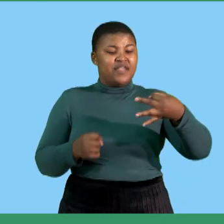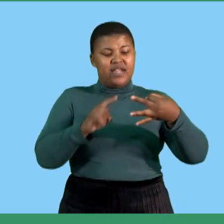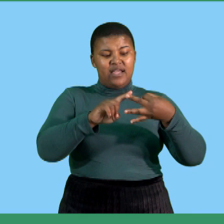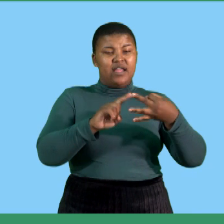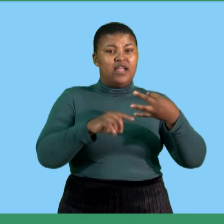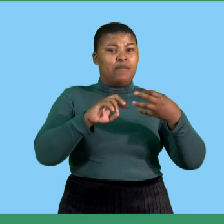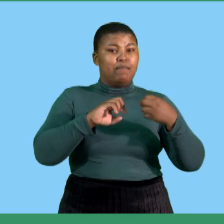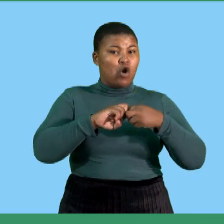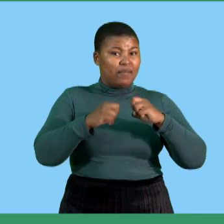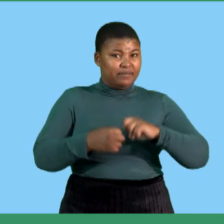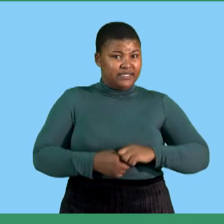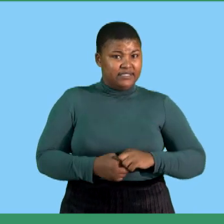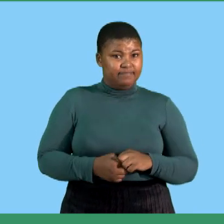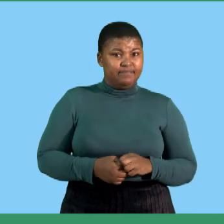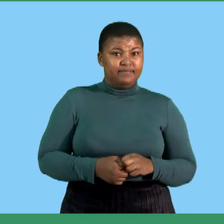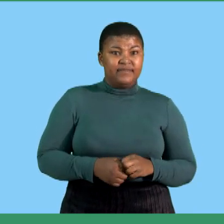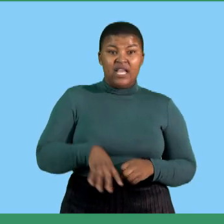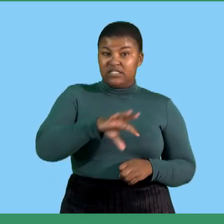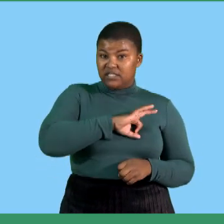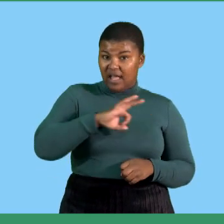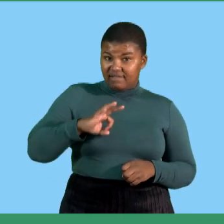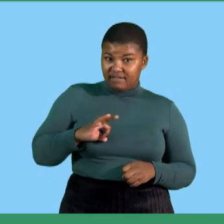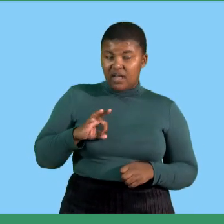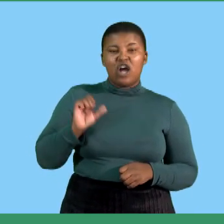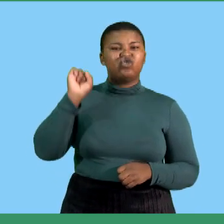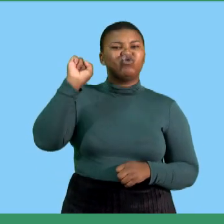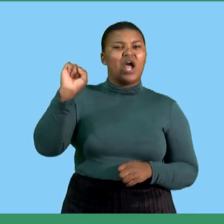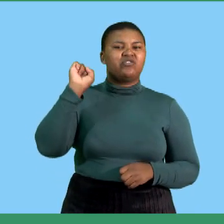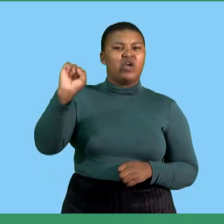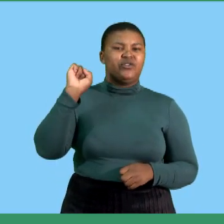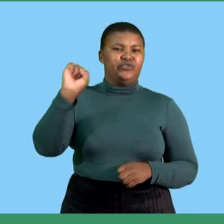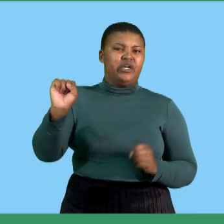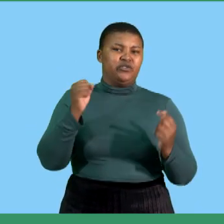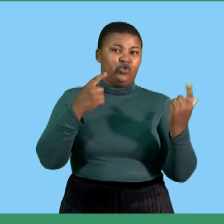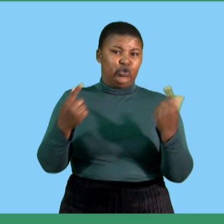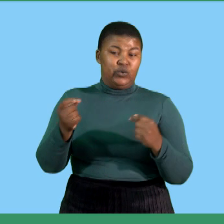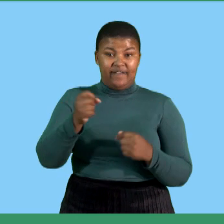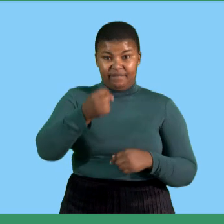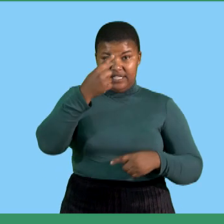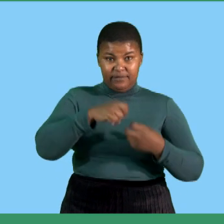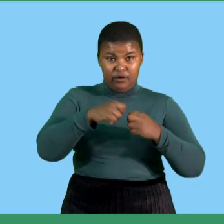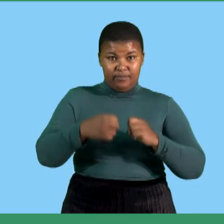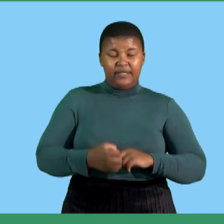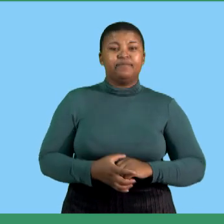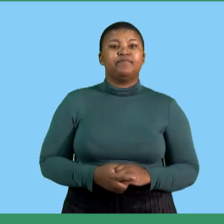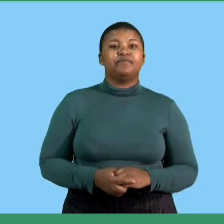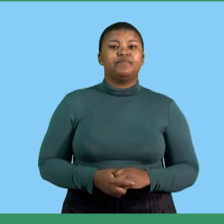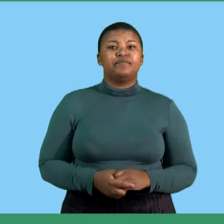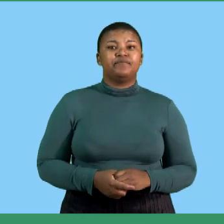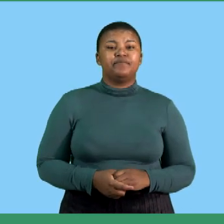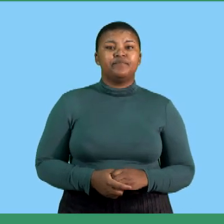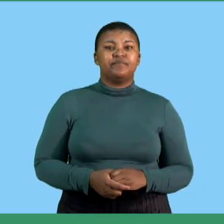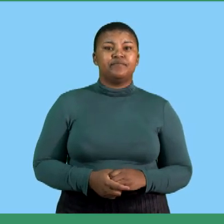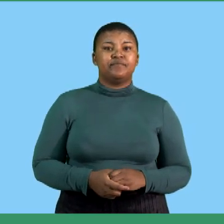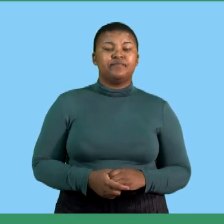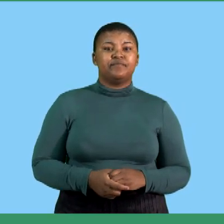one is the employees on strike. That is our first problem here. When